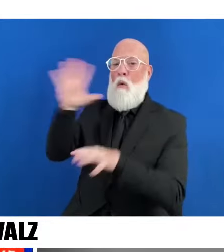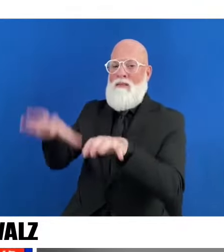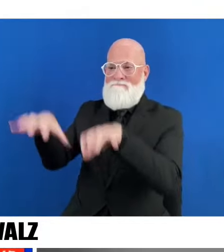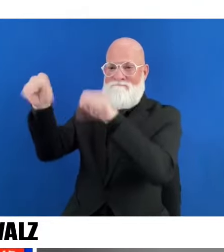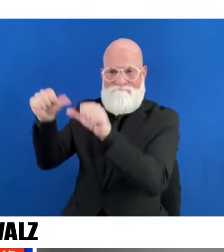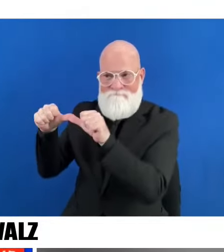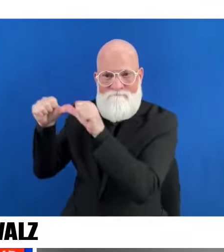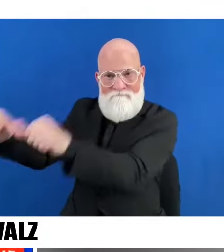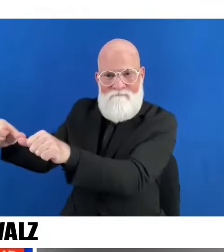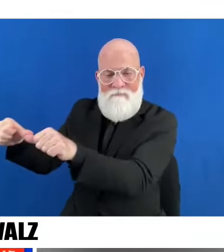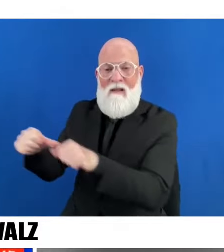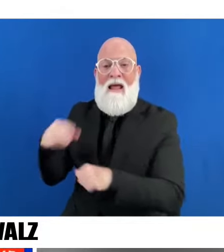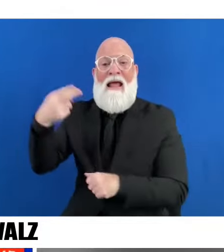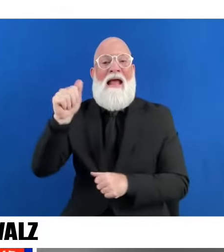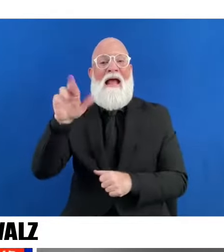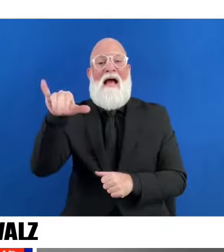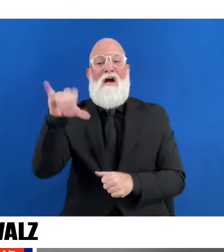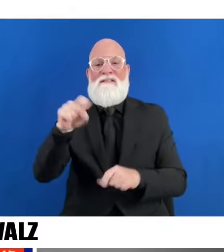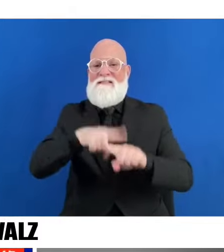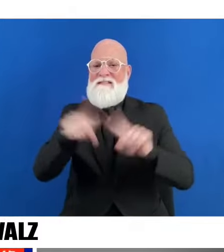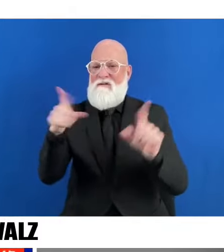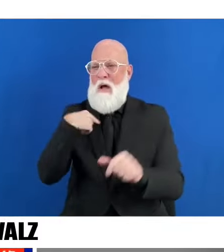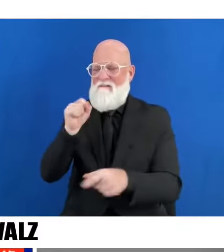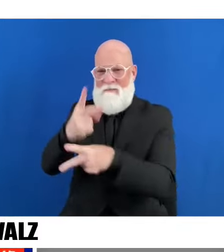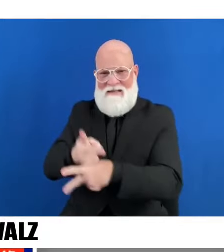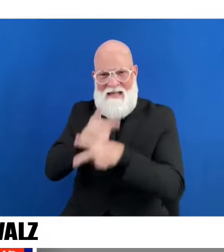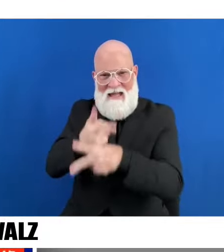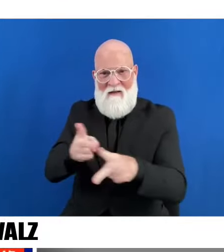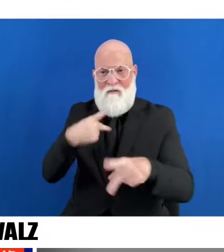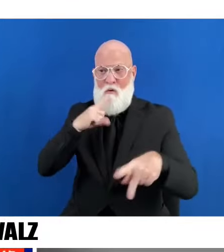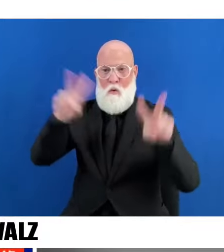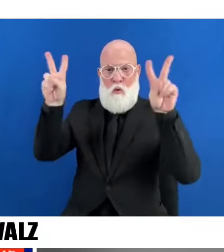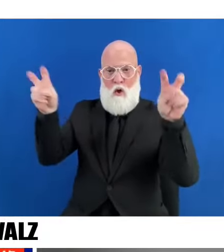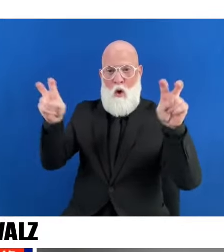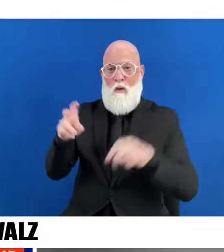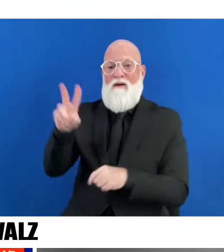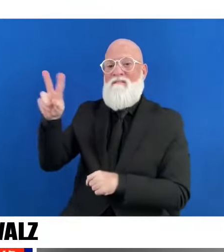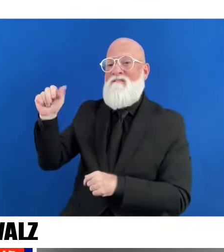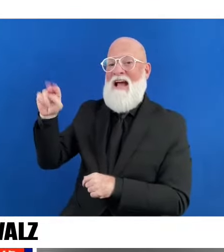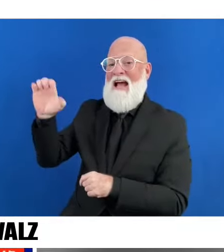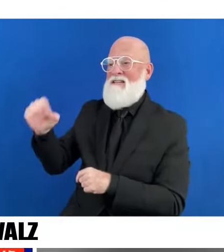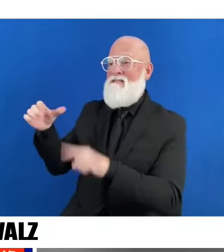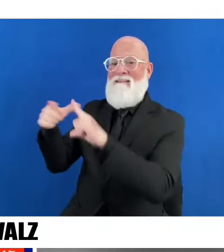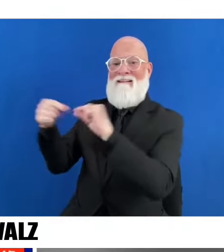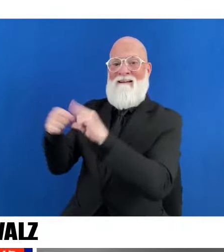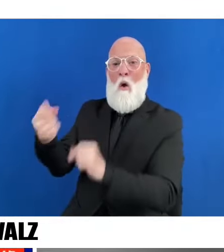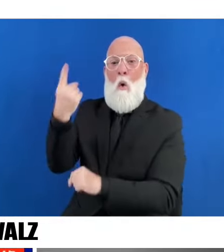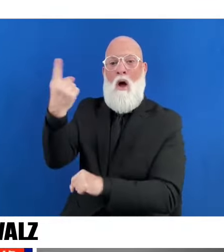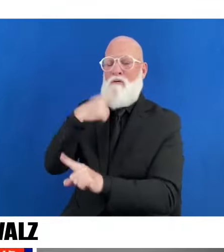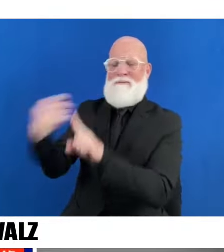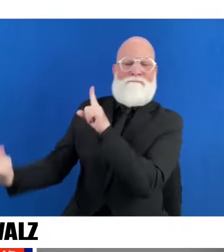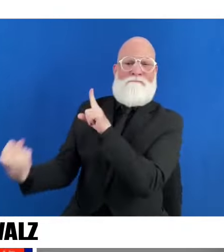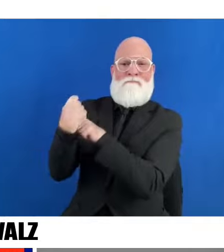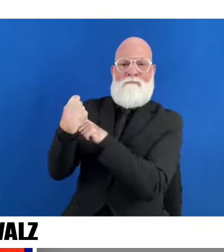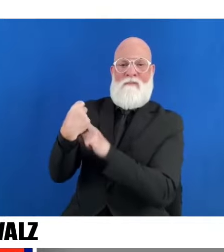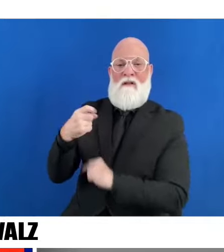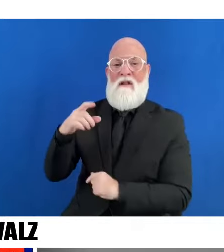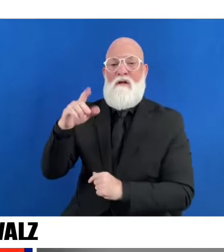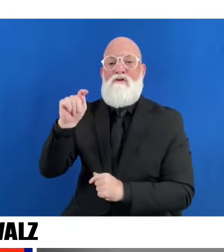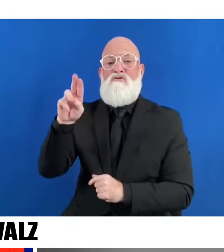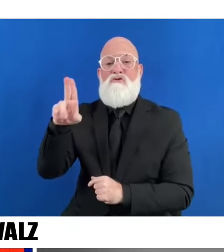careful about the quotes, but there's one that Senator Vance said that does resonate with me. He said, Donald Trump makes the people I care about